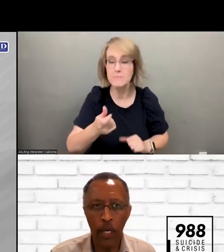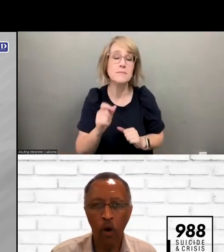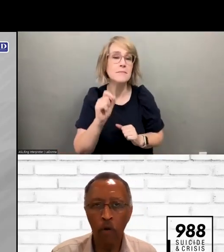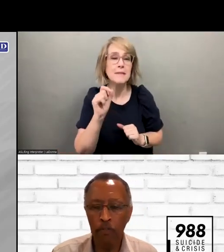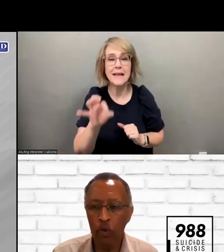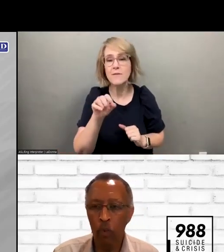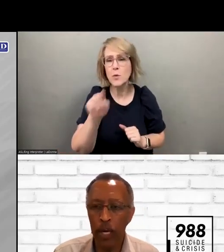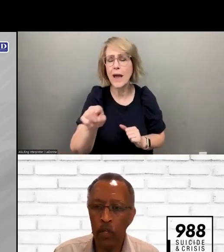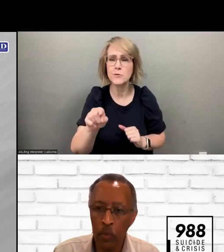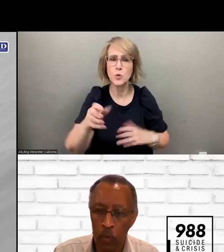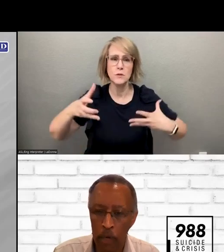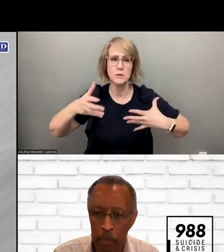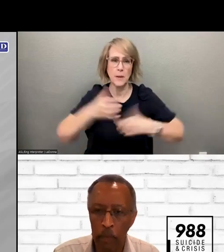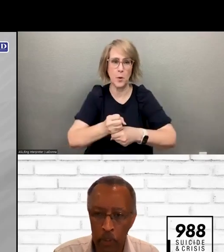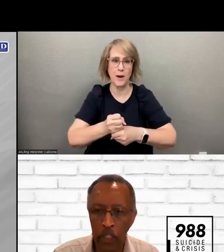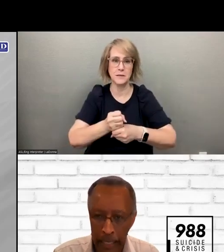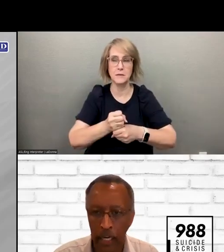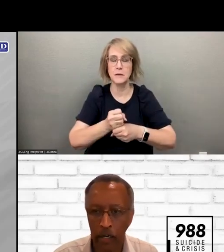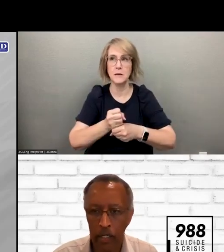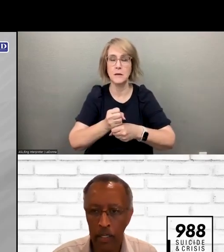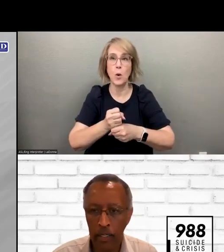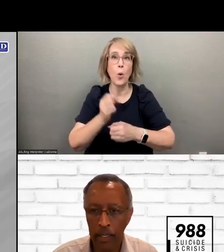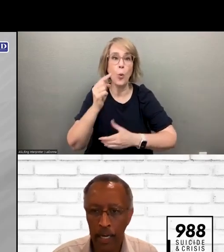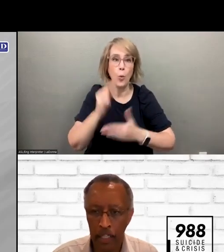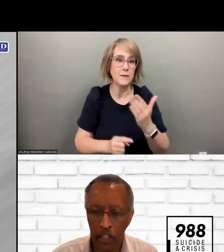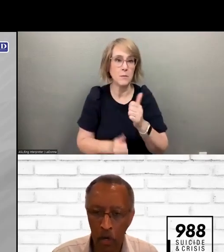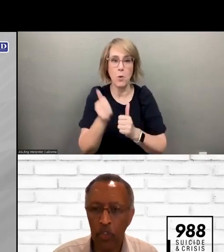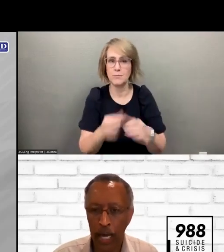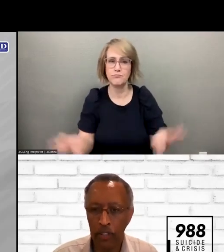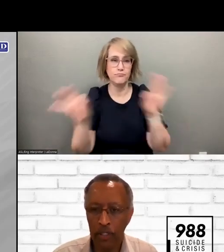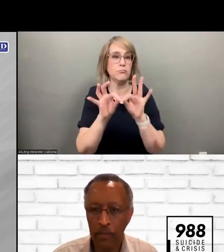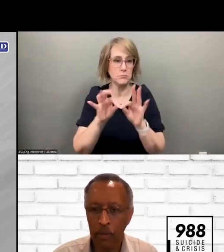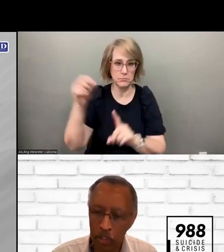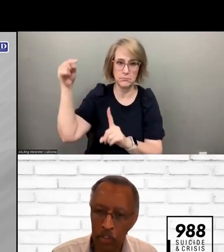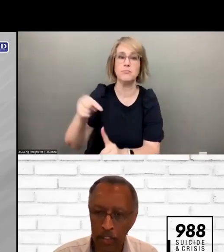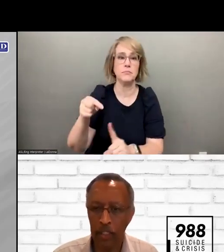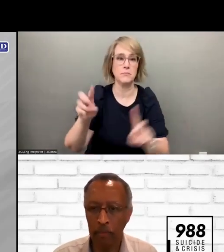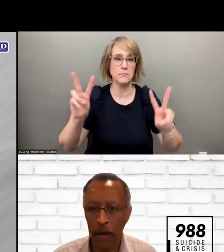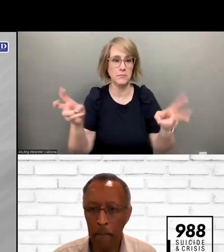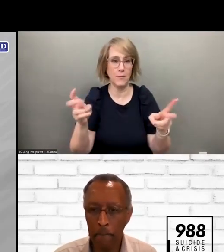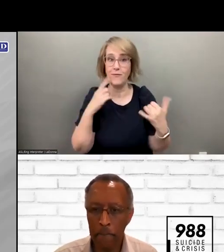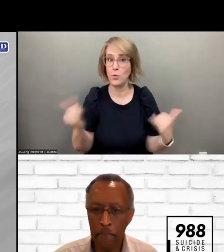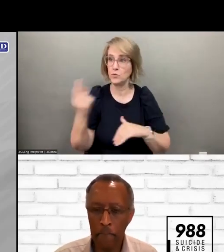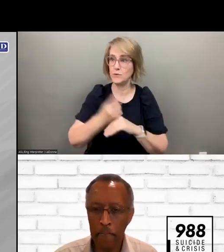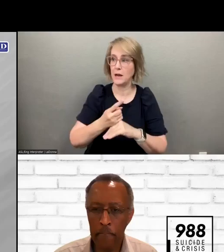a quick overview of what you would want people to hear as a closeout, what would you say to them